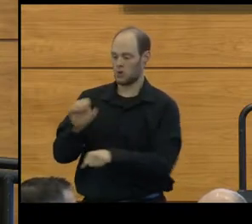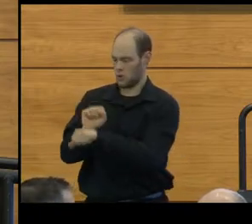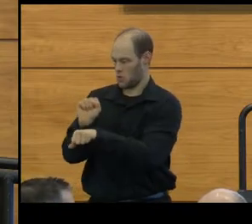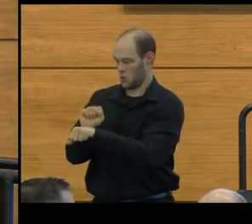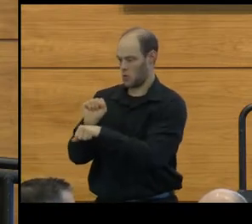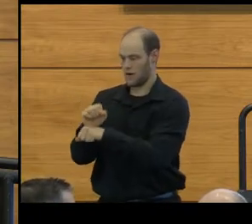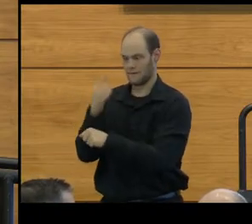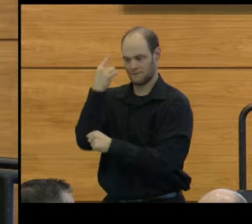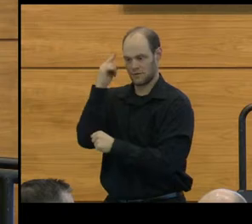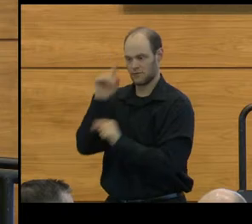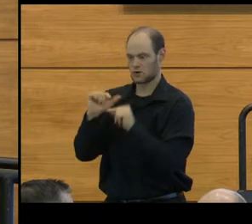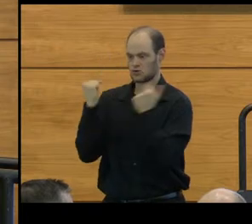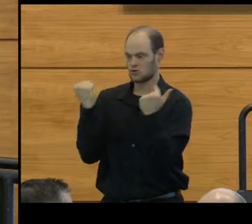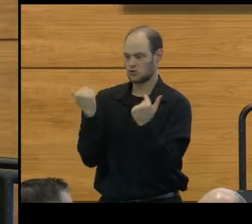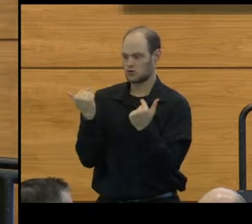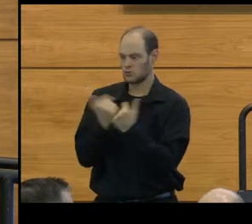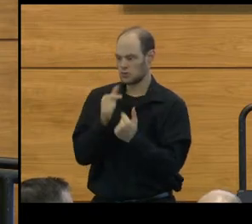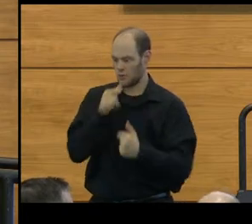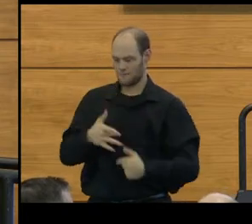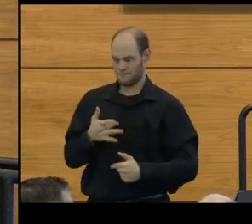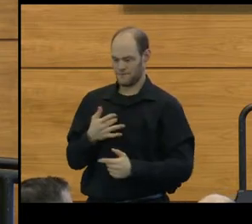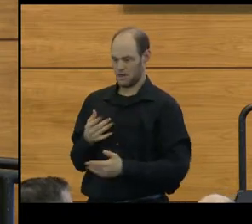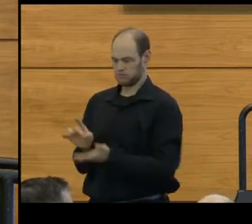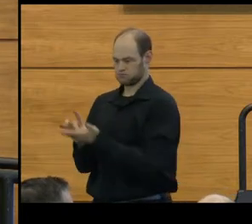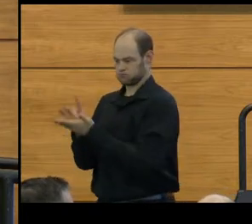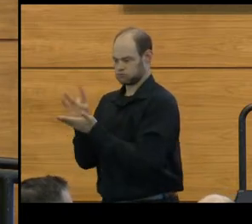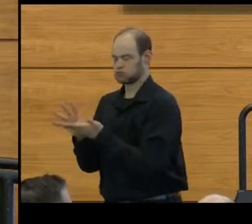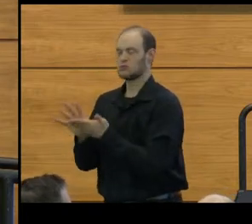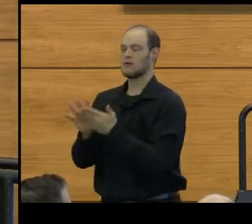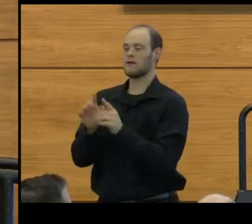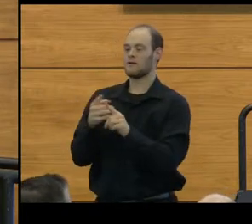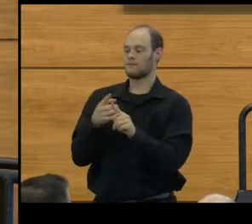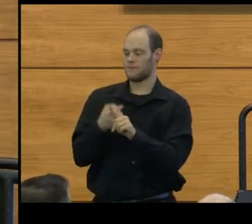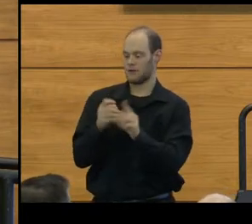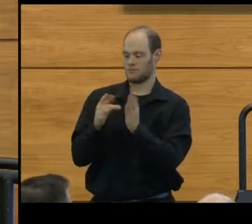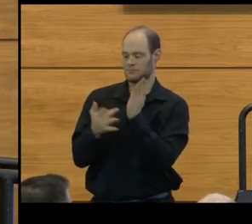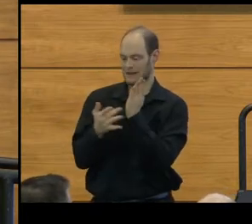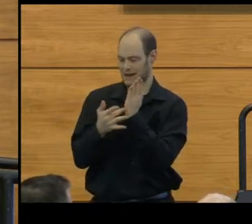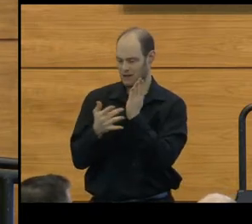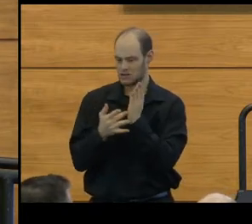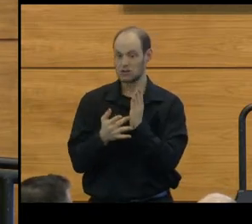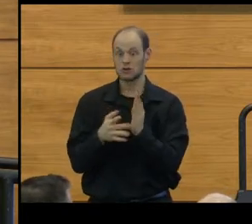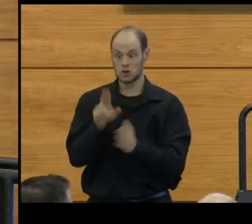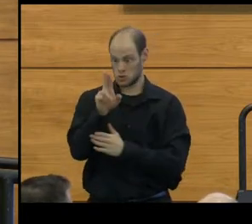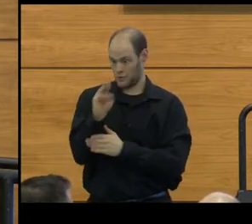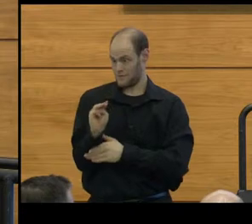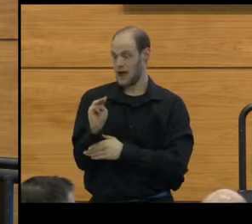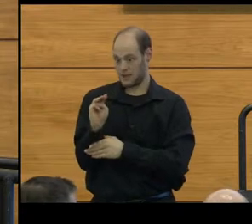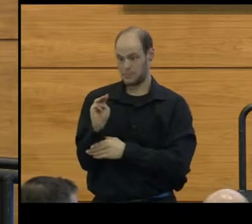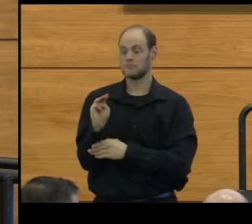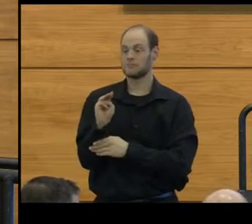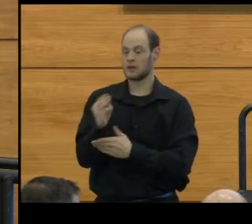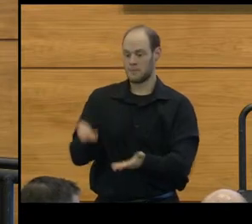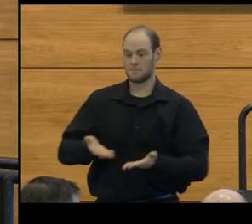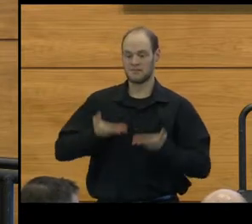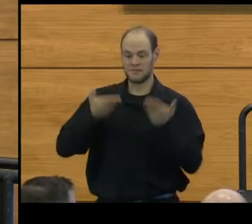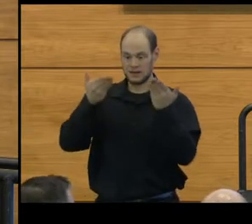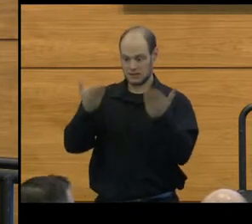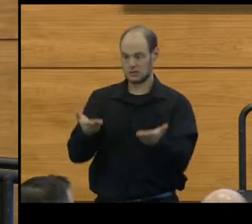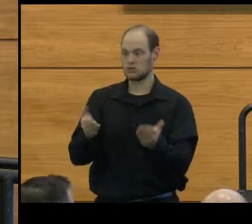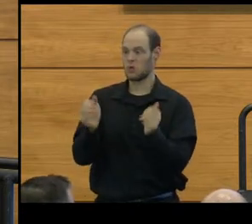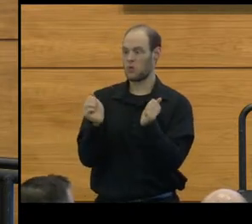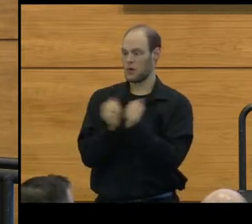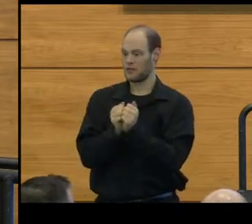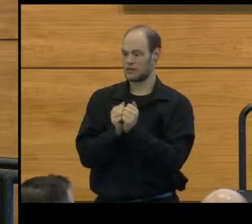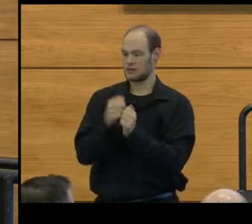work on behalf of groups marginalized by mainstream technology, the University of Michigan presents you